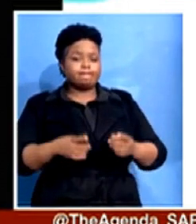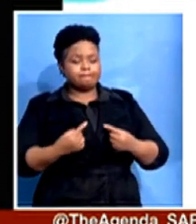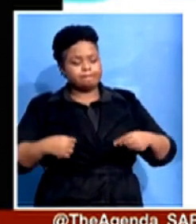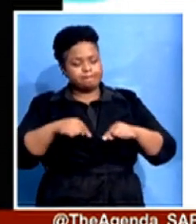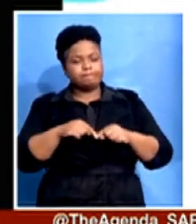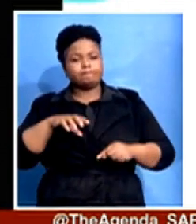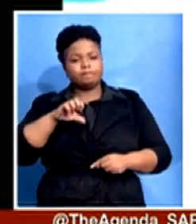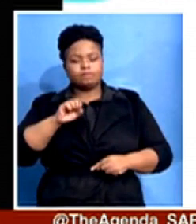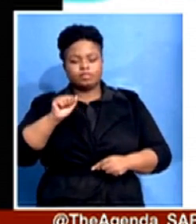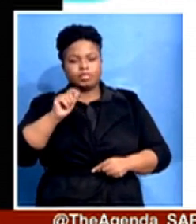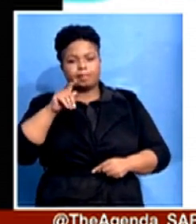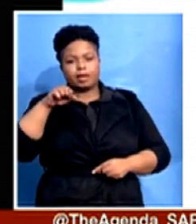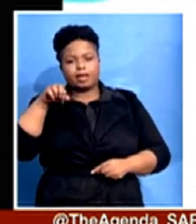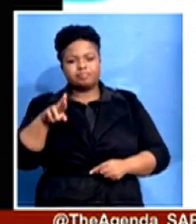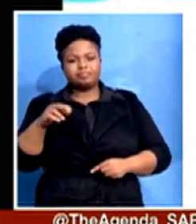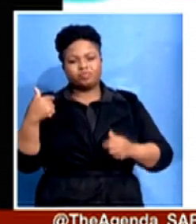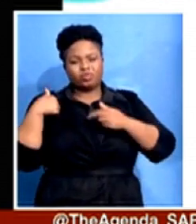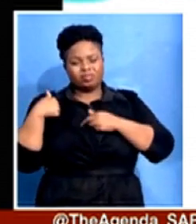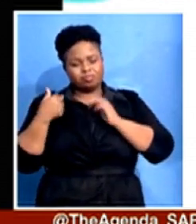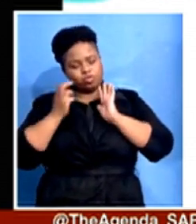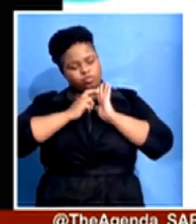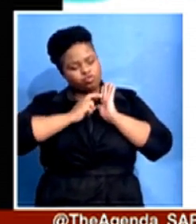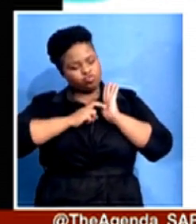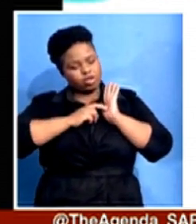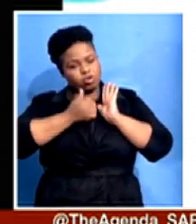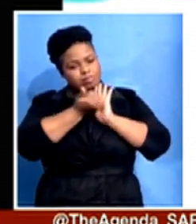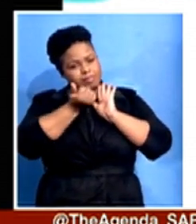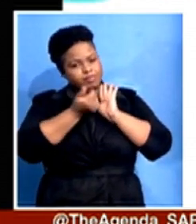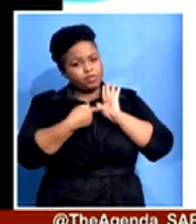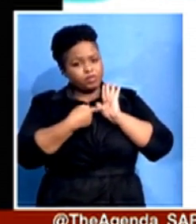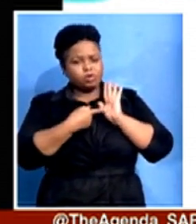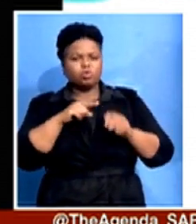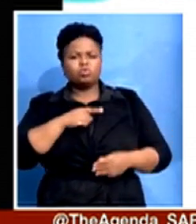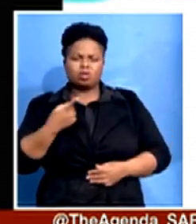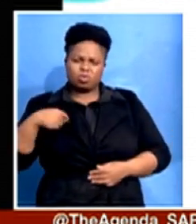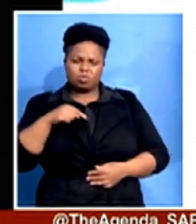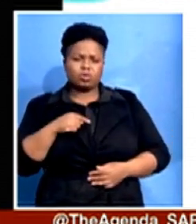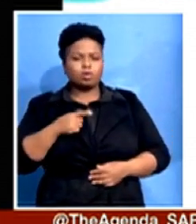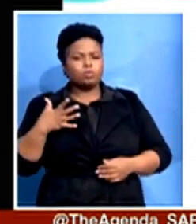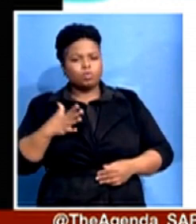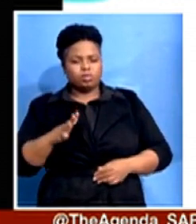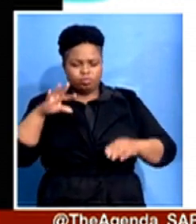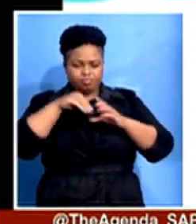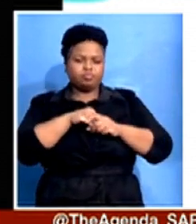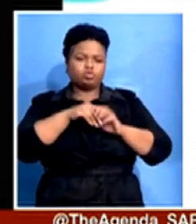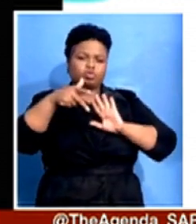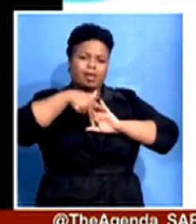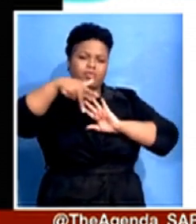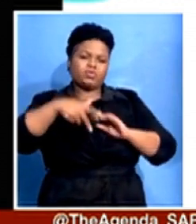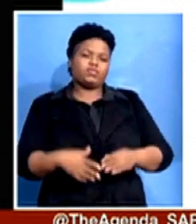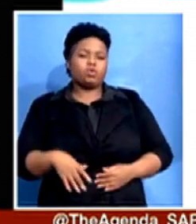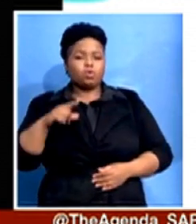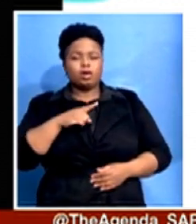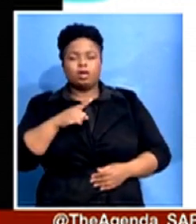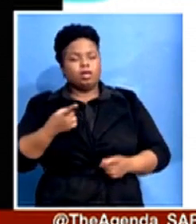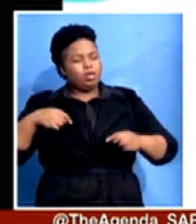various stakeholders that, we want to be part of enabling this. SAHPRA has been very clear recently that we